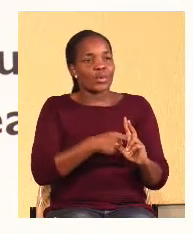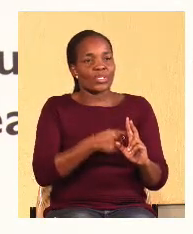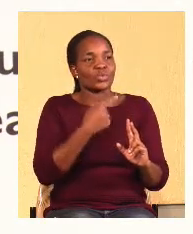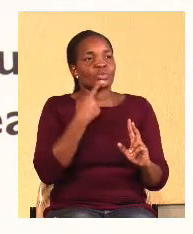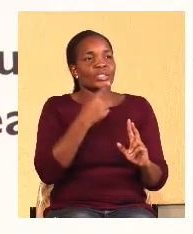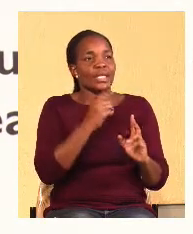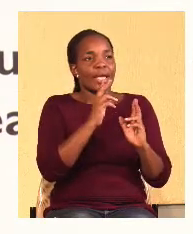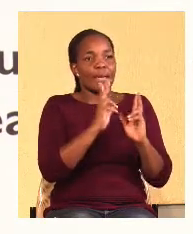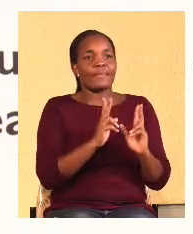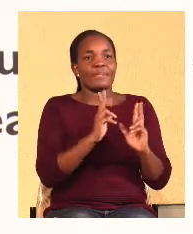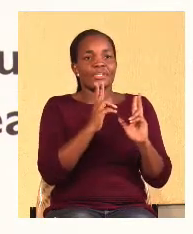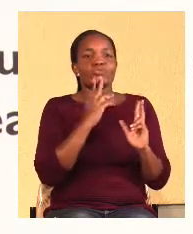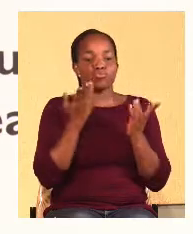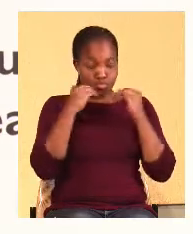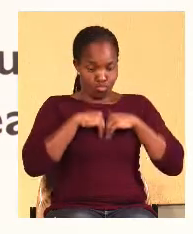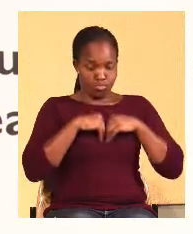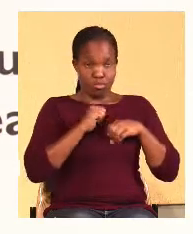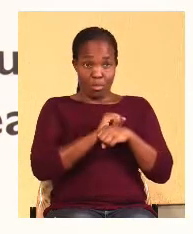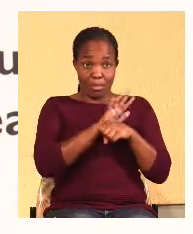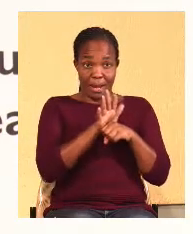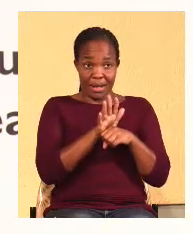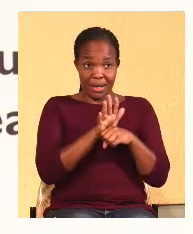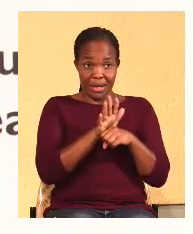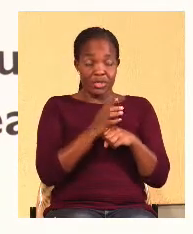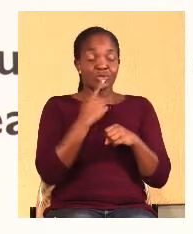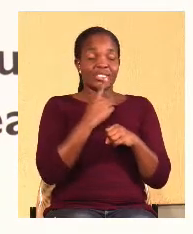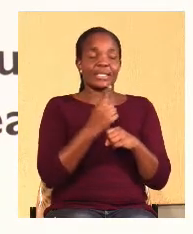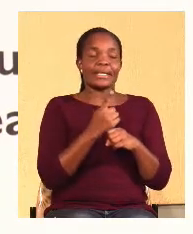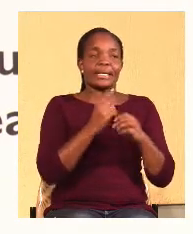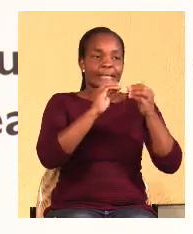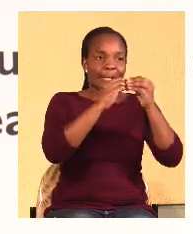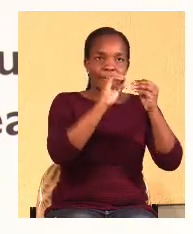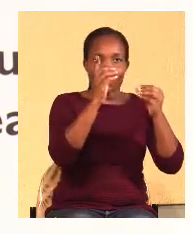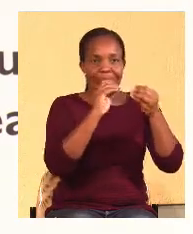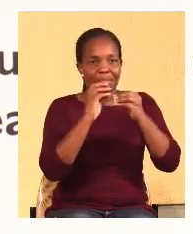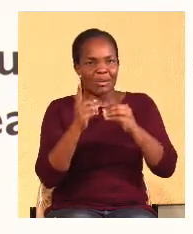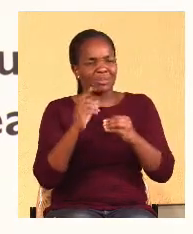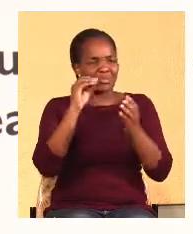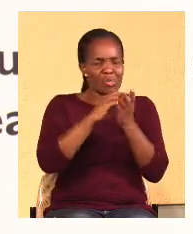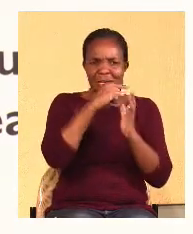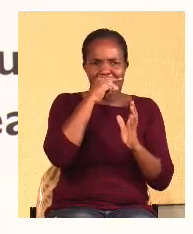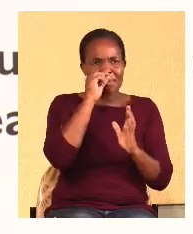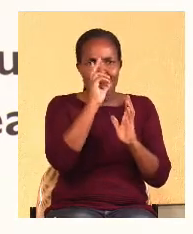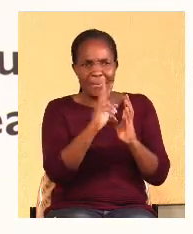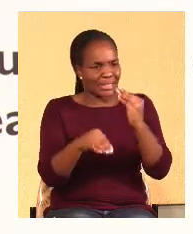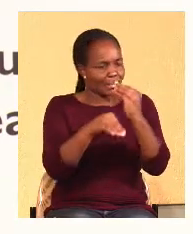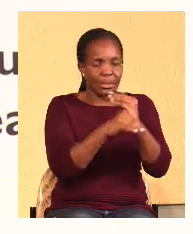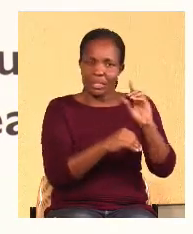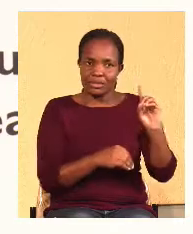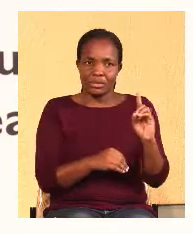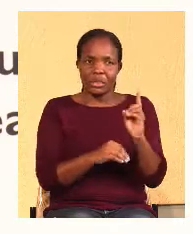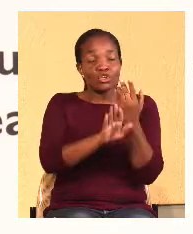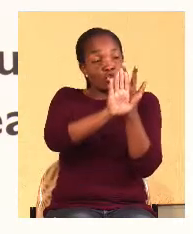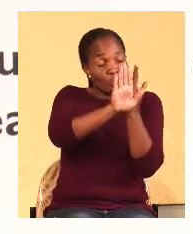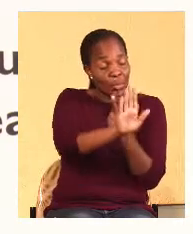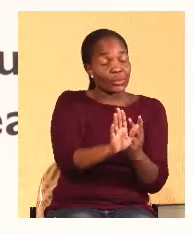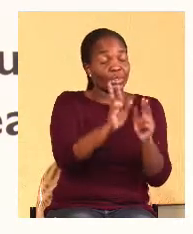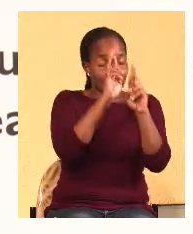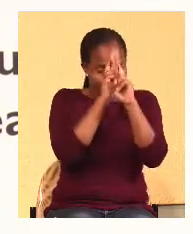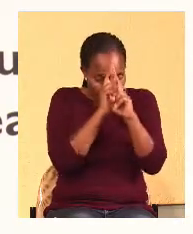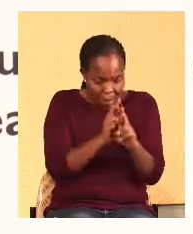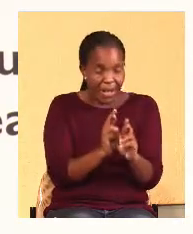as opposed to the name of a person is to protect the dignity of people, is to protect the privacy of our Namibian people. So there are